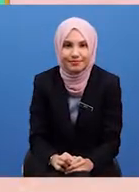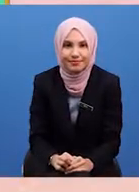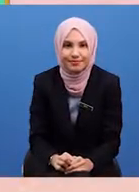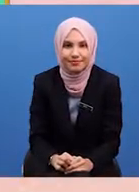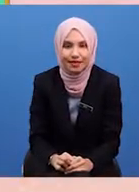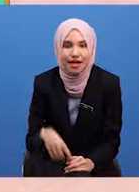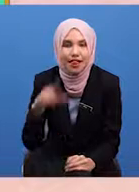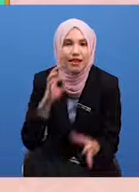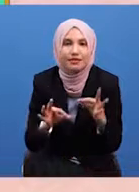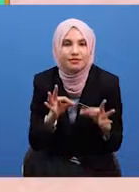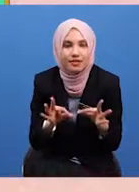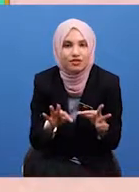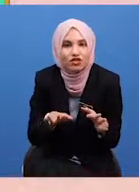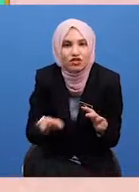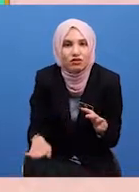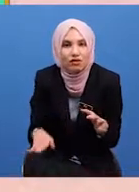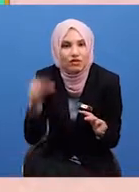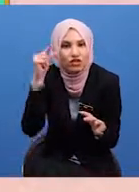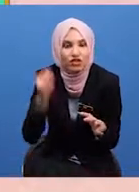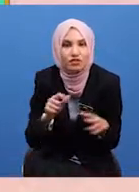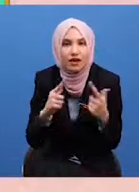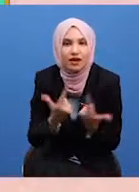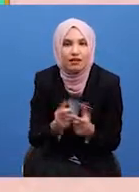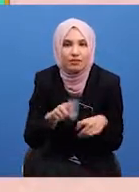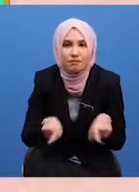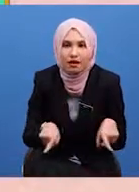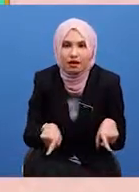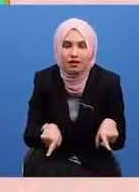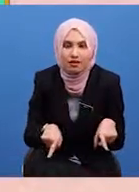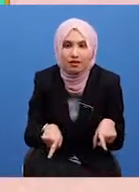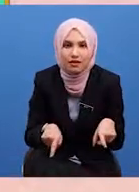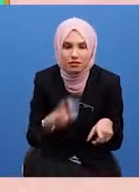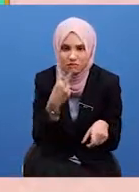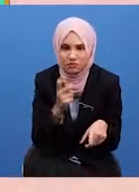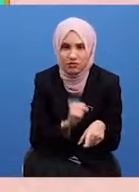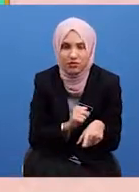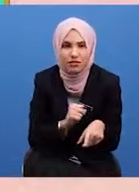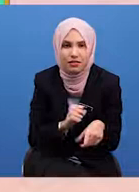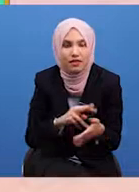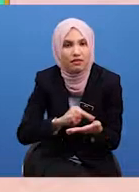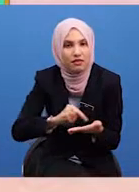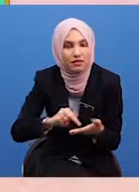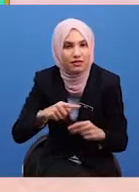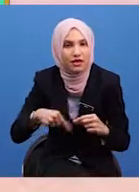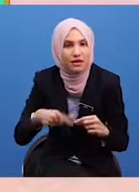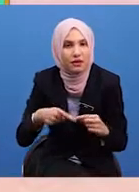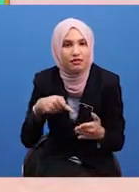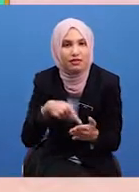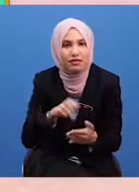Lin decides to drop hints at Job in the class, but Job is unaware of it.